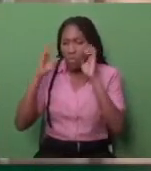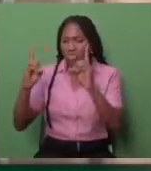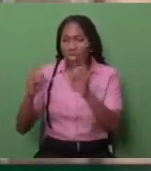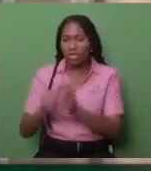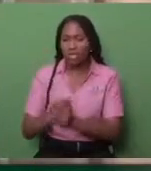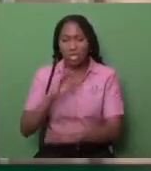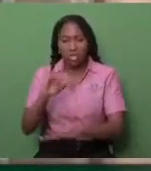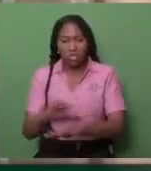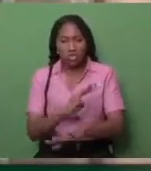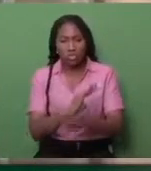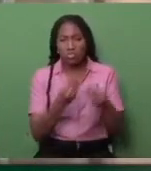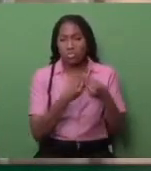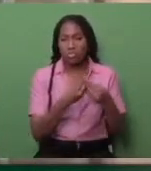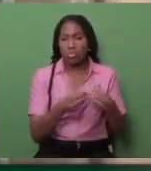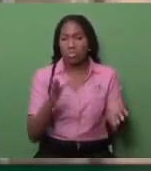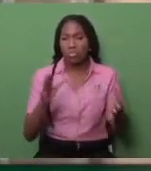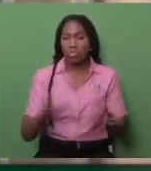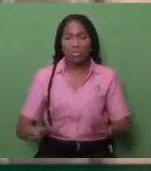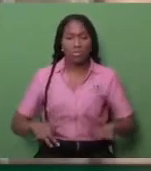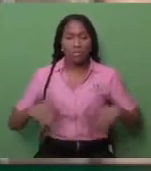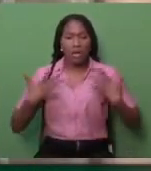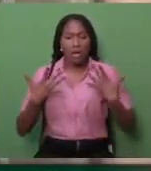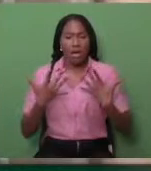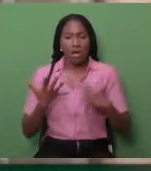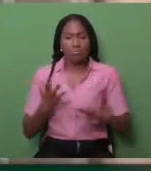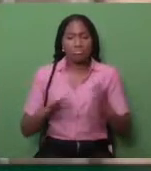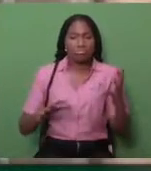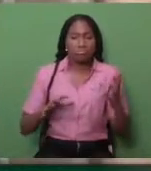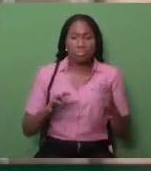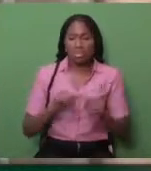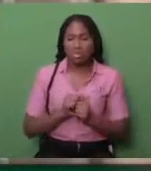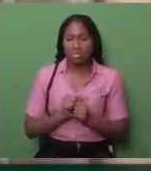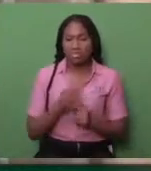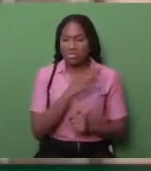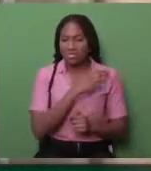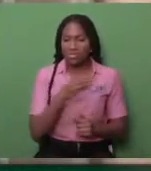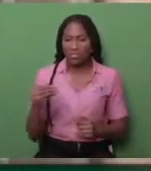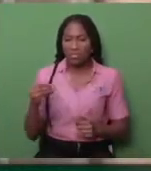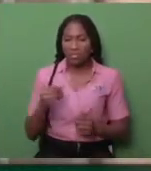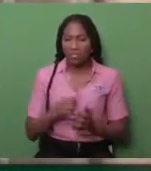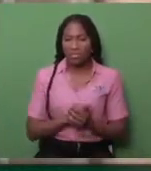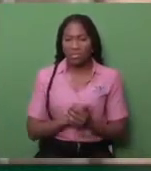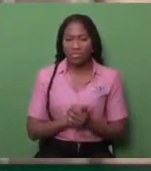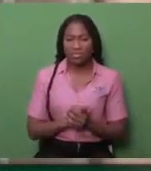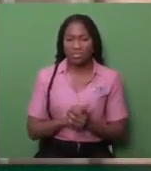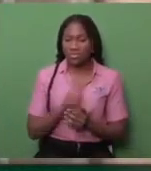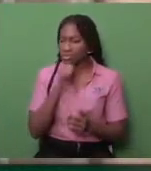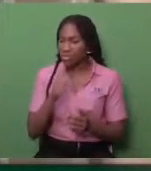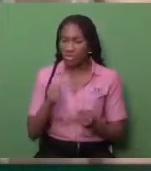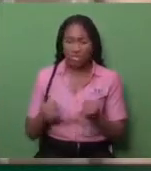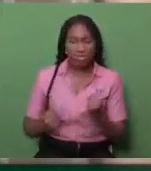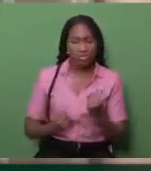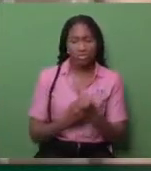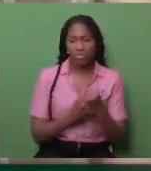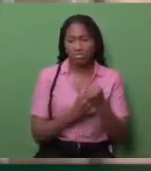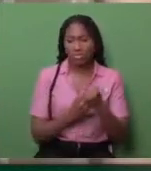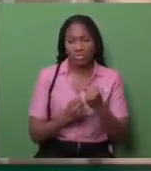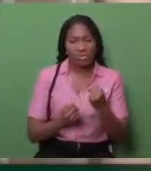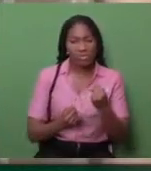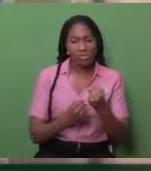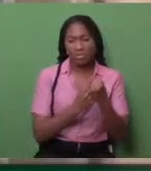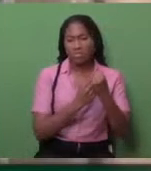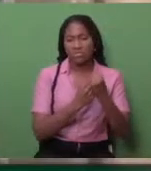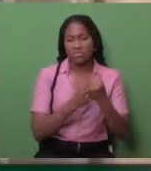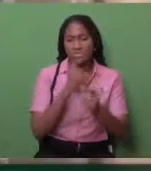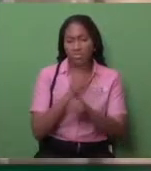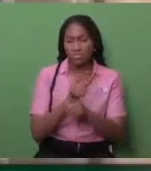and livelihoods. And you continue to support something which you may not understand is much bigger than yourselves. That